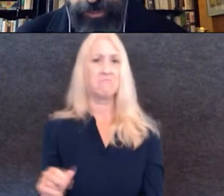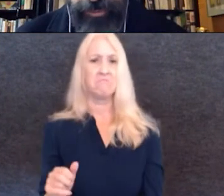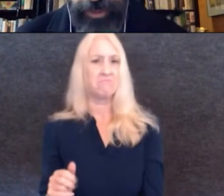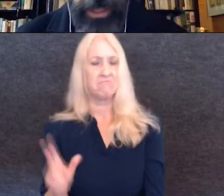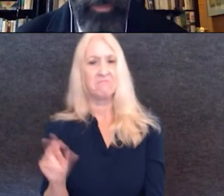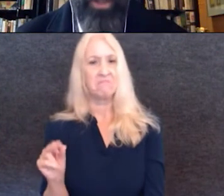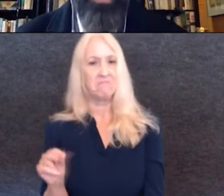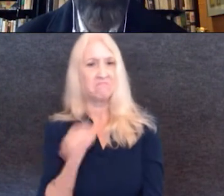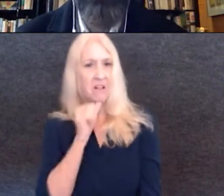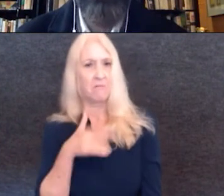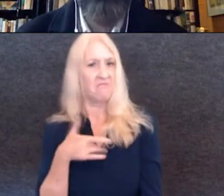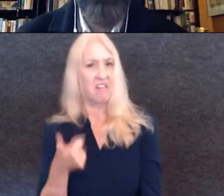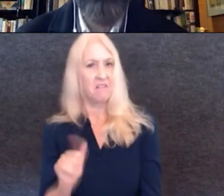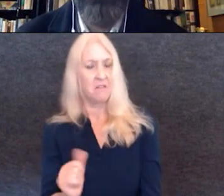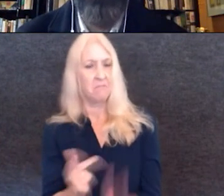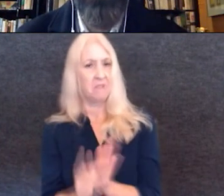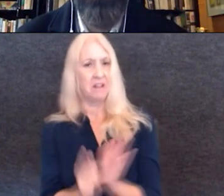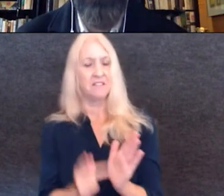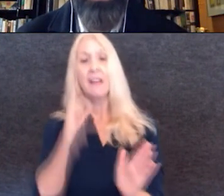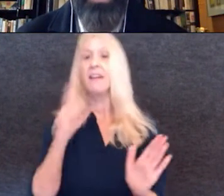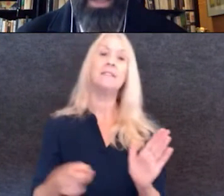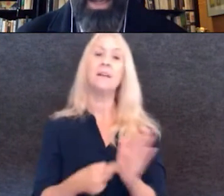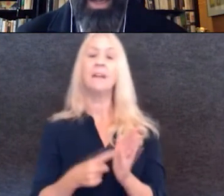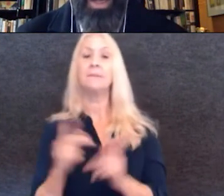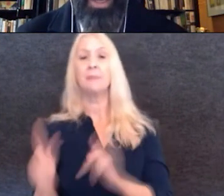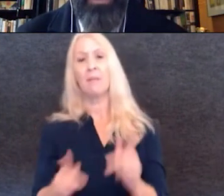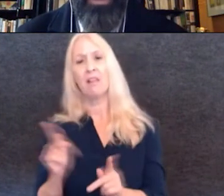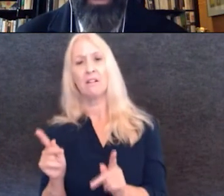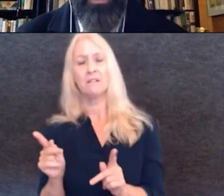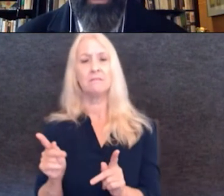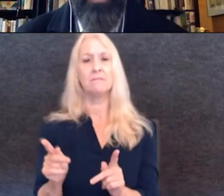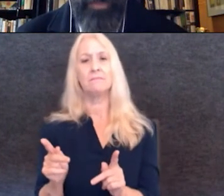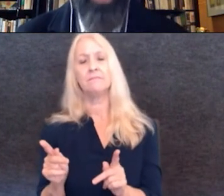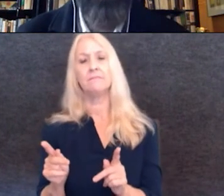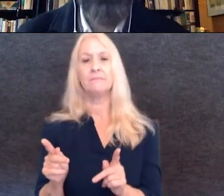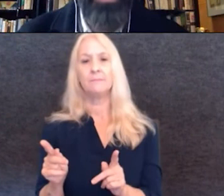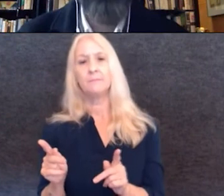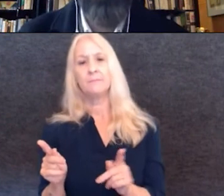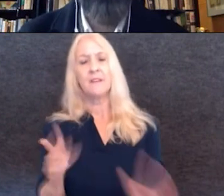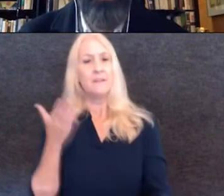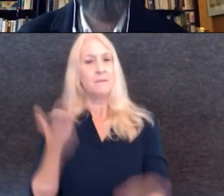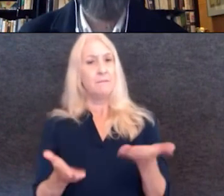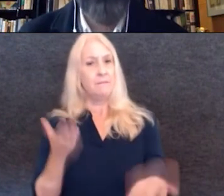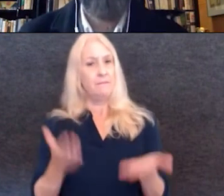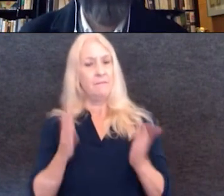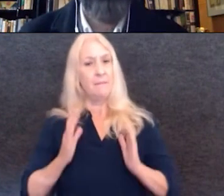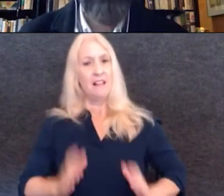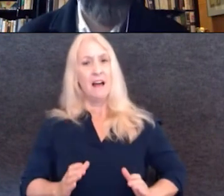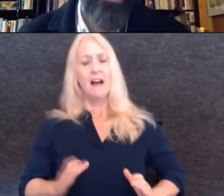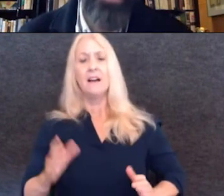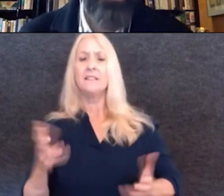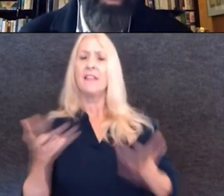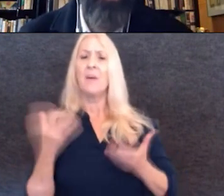I don't feel any prejudice. I think sometimes people are looking at the, because my clients tend to be looking for something